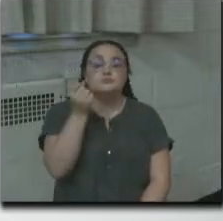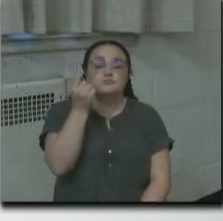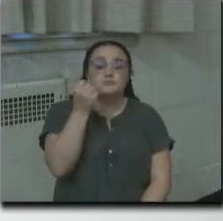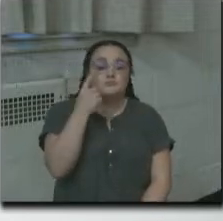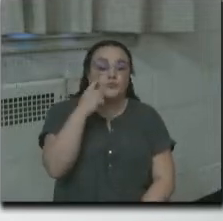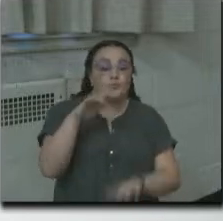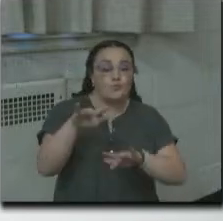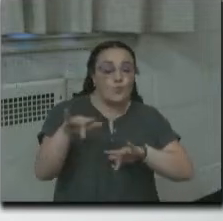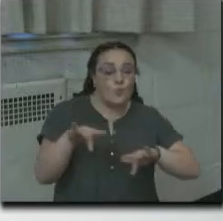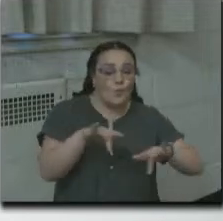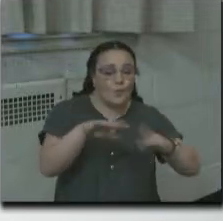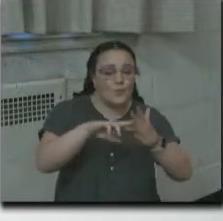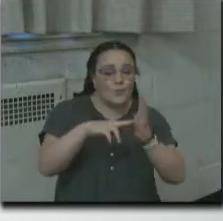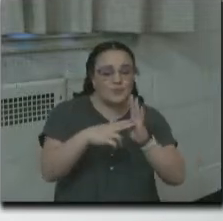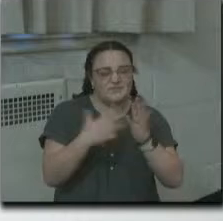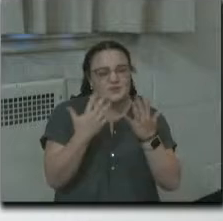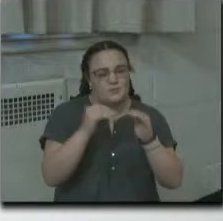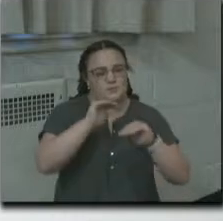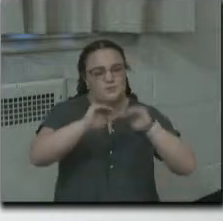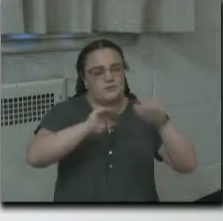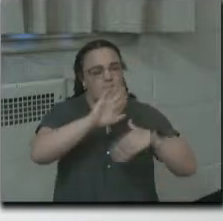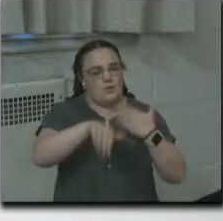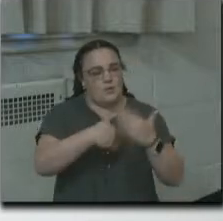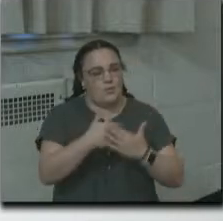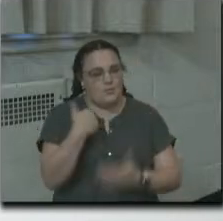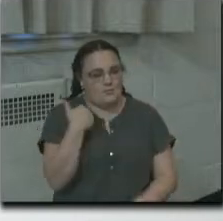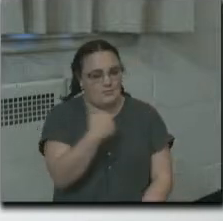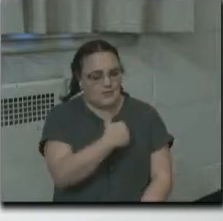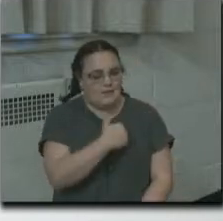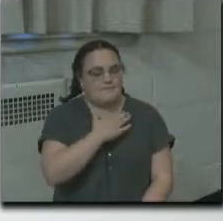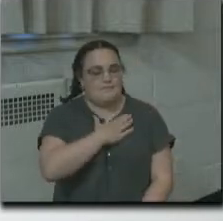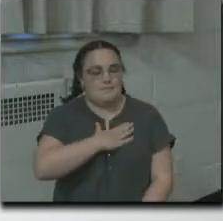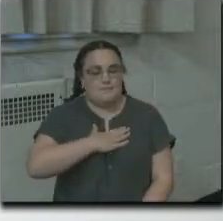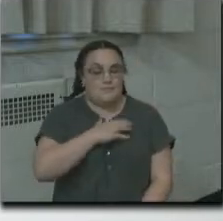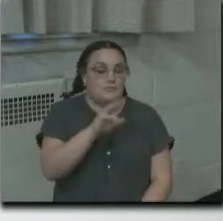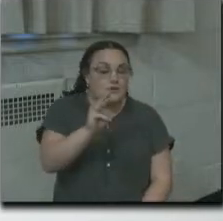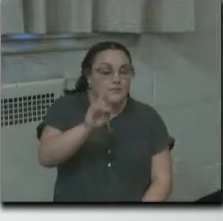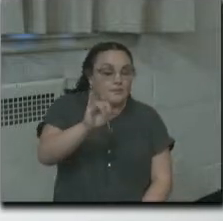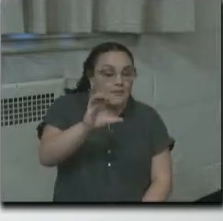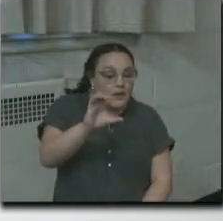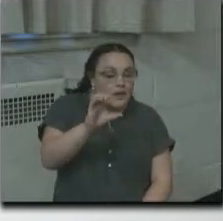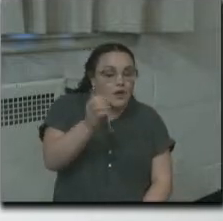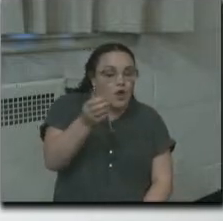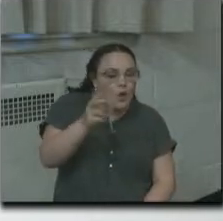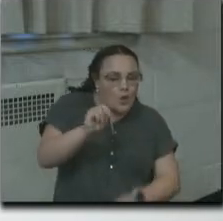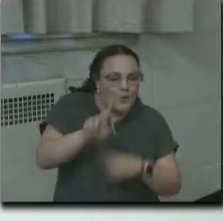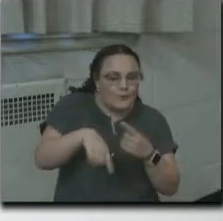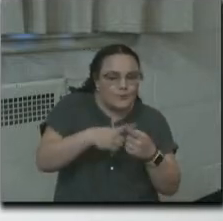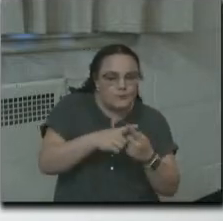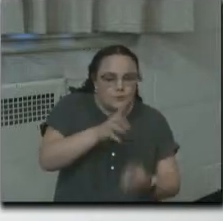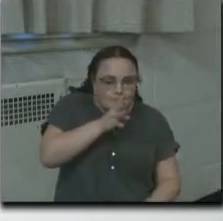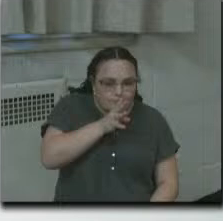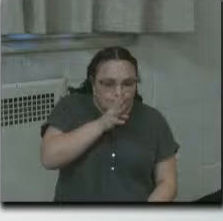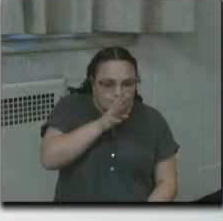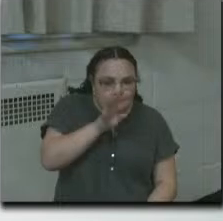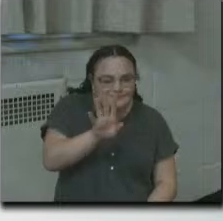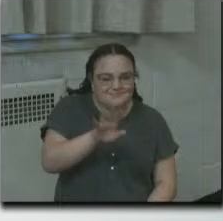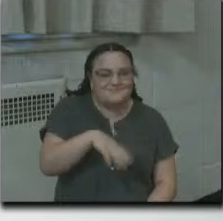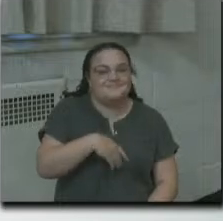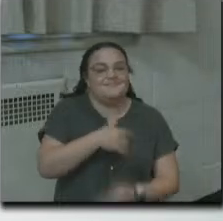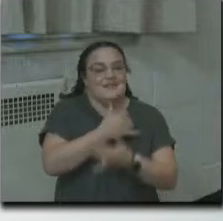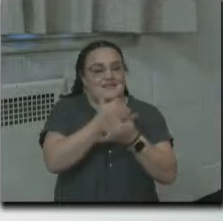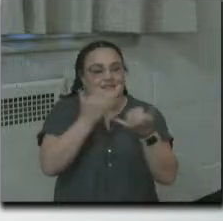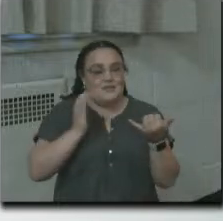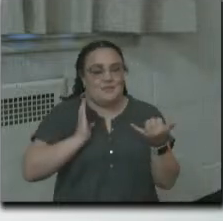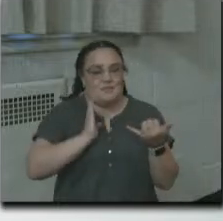purposes, I would also like to remind all board members to turn on their microphones when speaking. At this time, we will have the